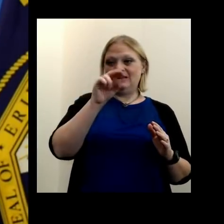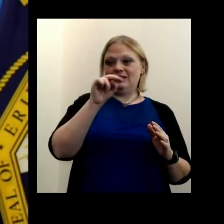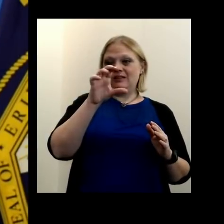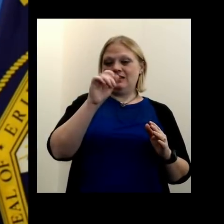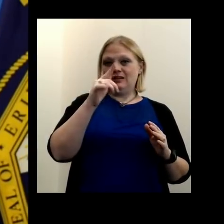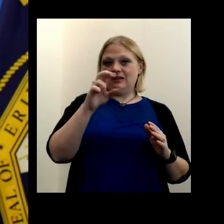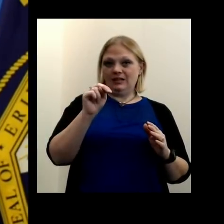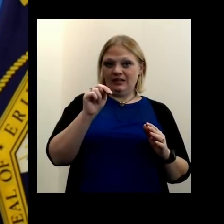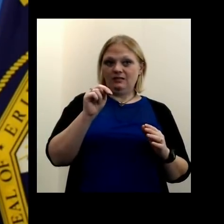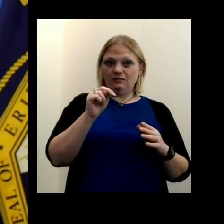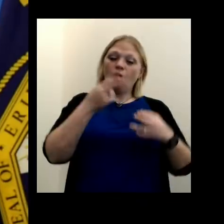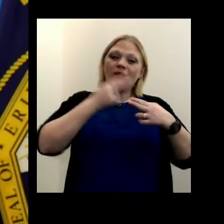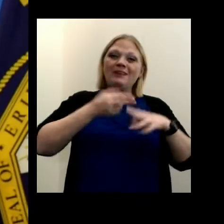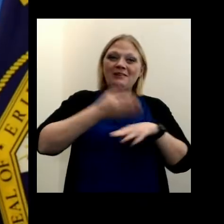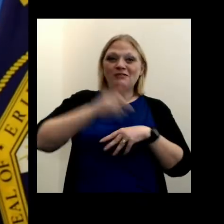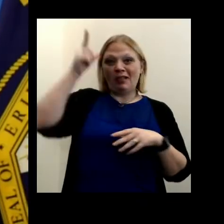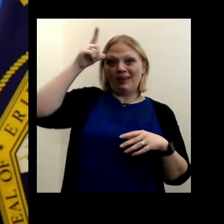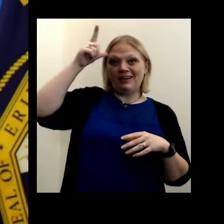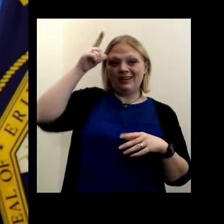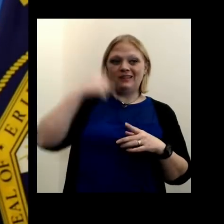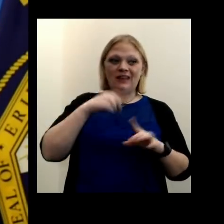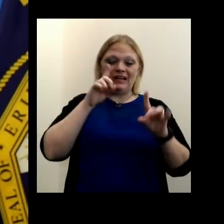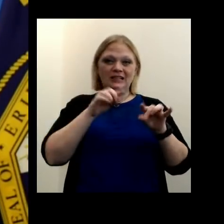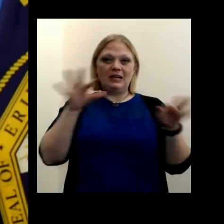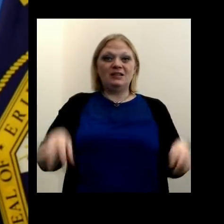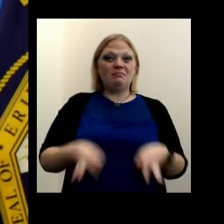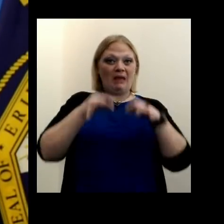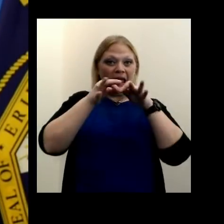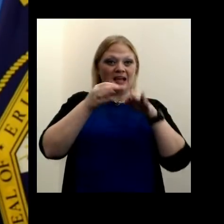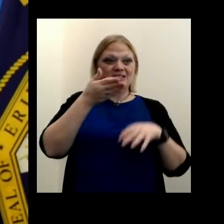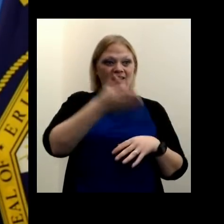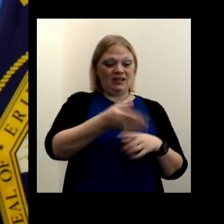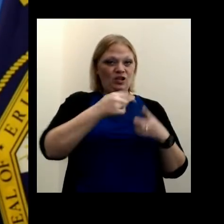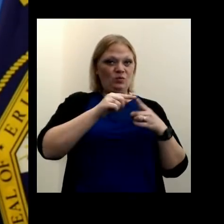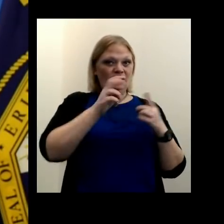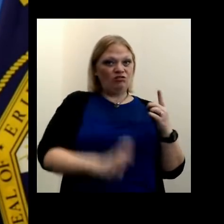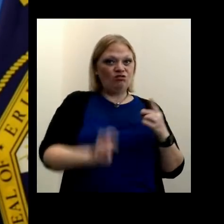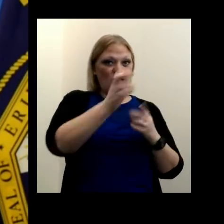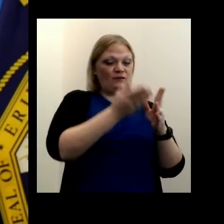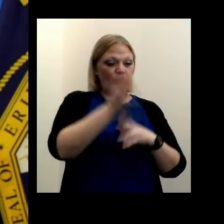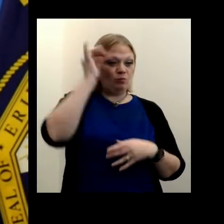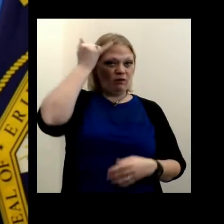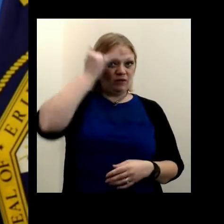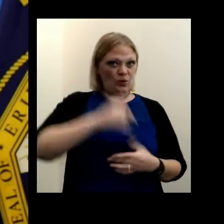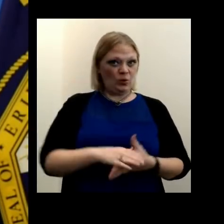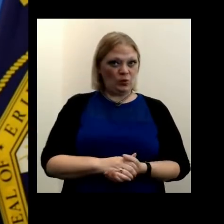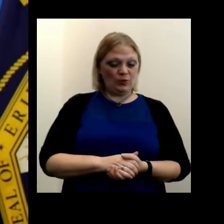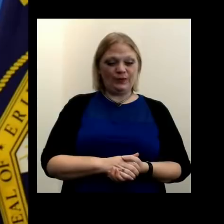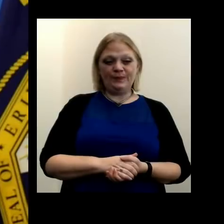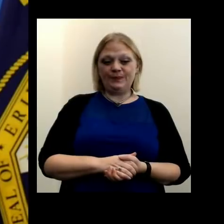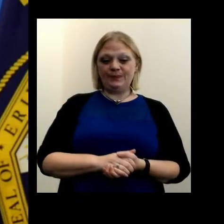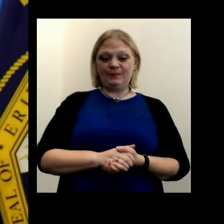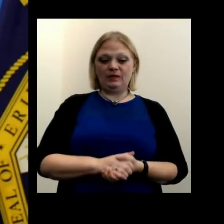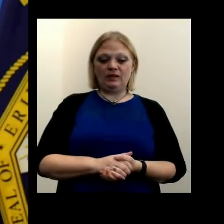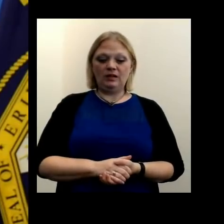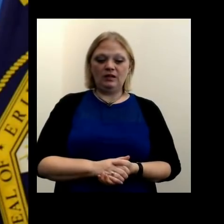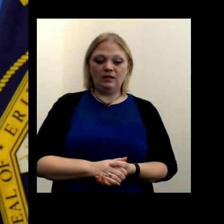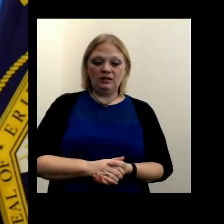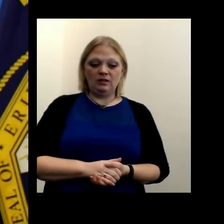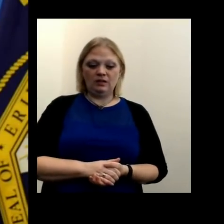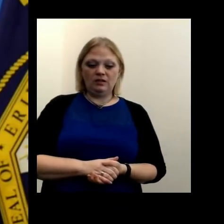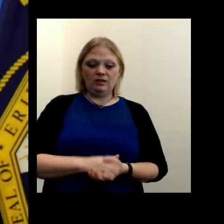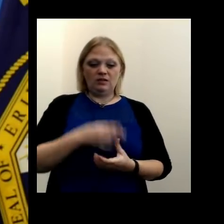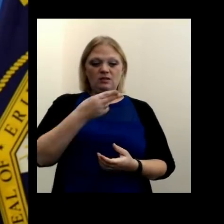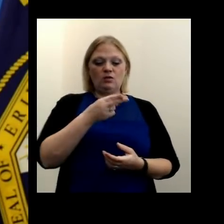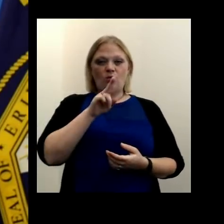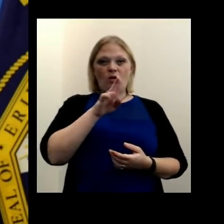after President Abraham Lincoln, who actually attended a mass there when he was traveling through Buffalo, will be the hub